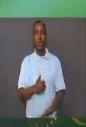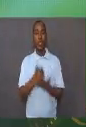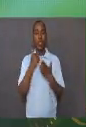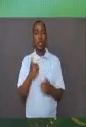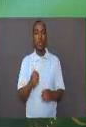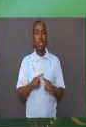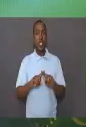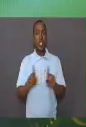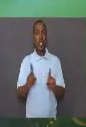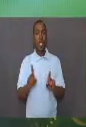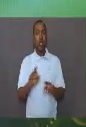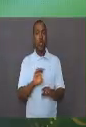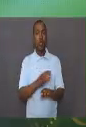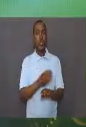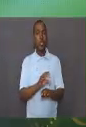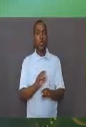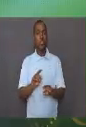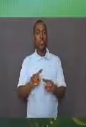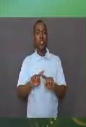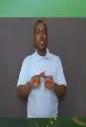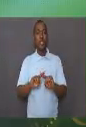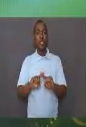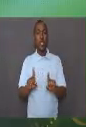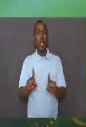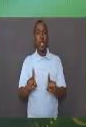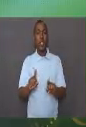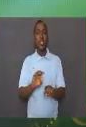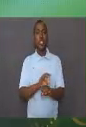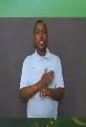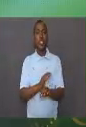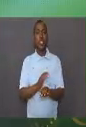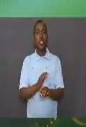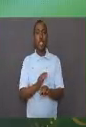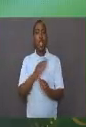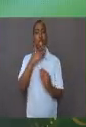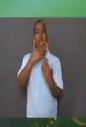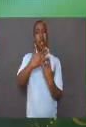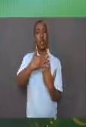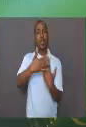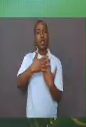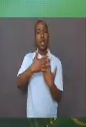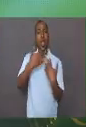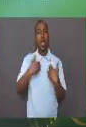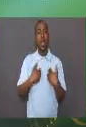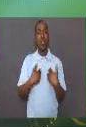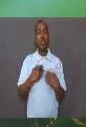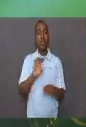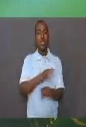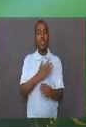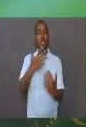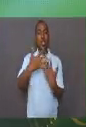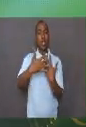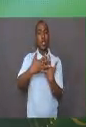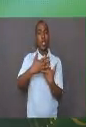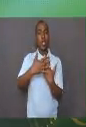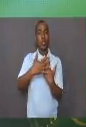Different cells have different cell walls. The cell walls